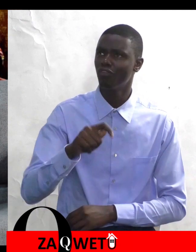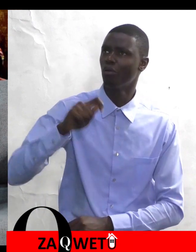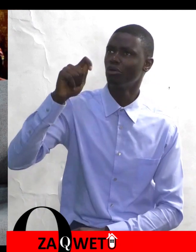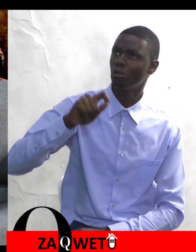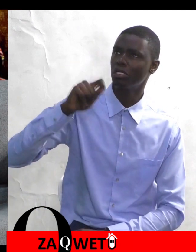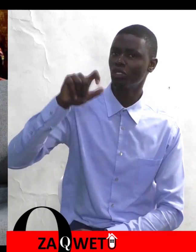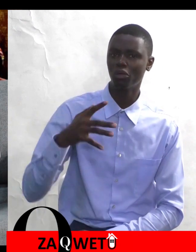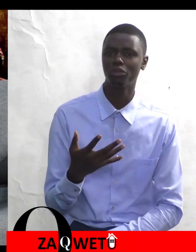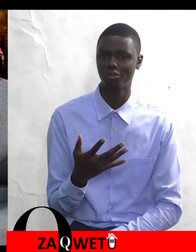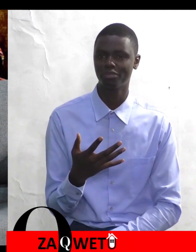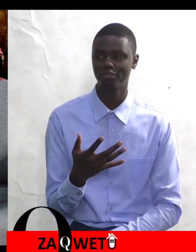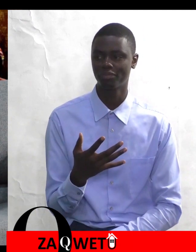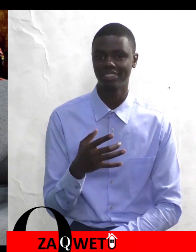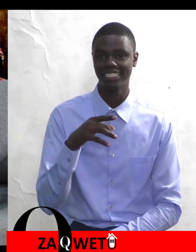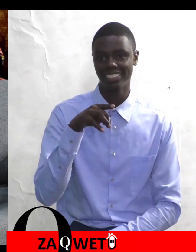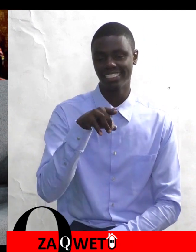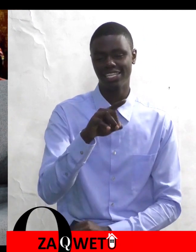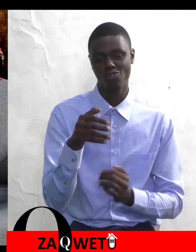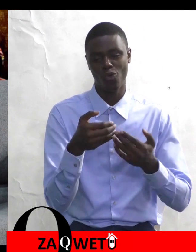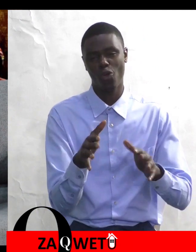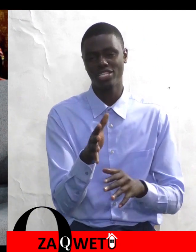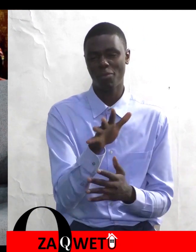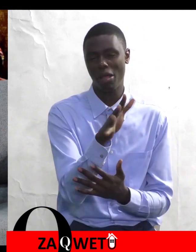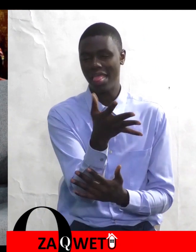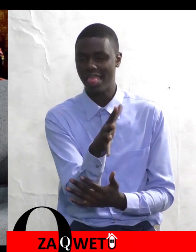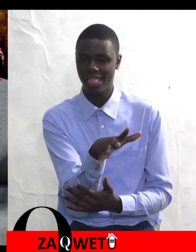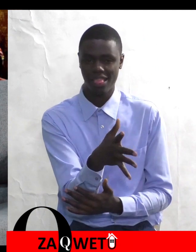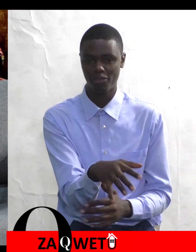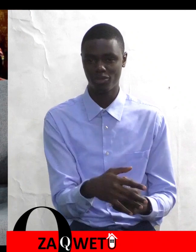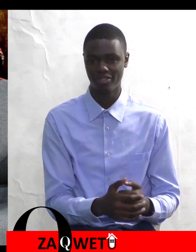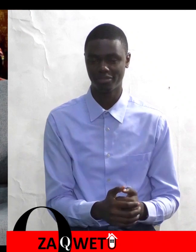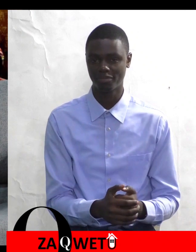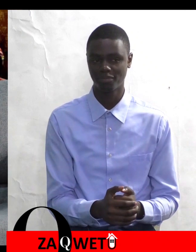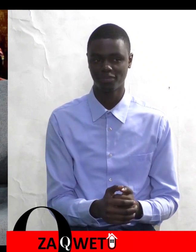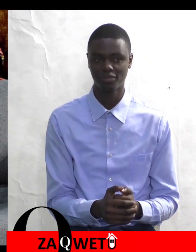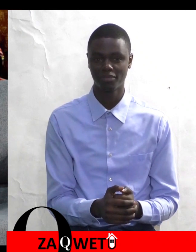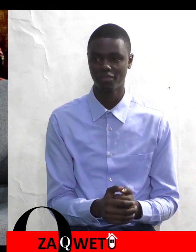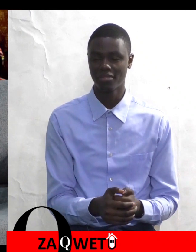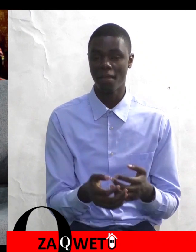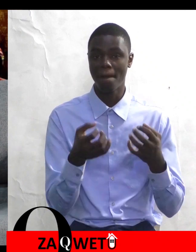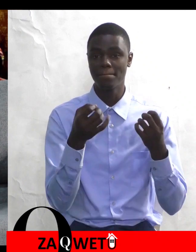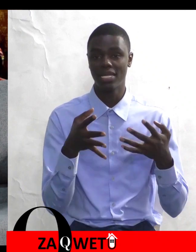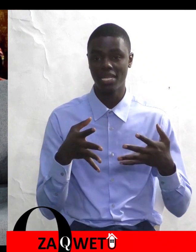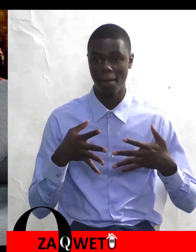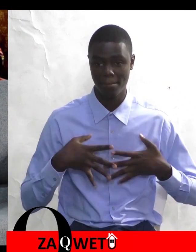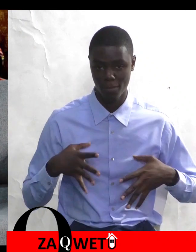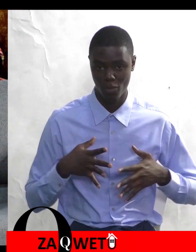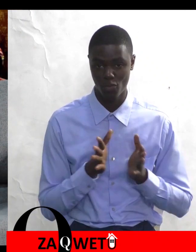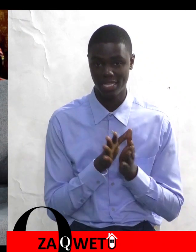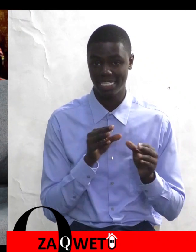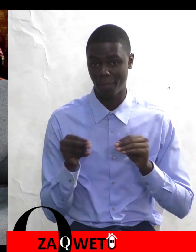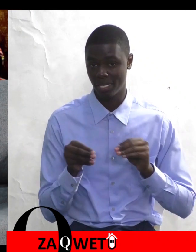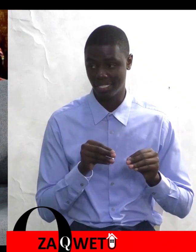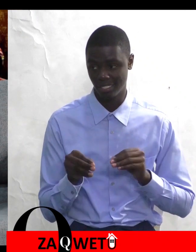wako na ile unataka kwa wewe ni mkubwa, you know. So wako lost up in between. Yeah. So